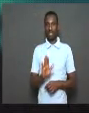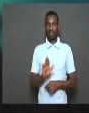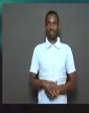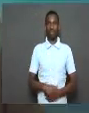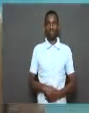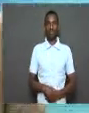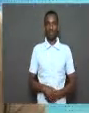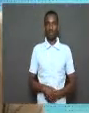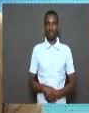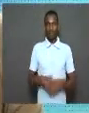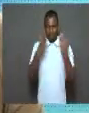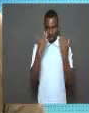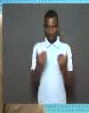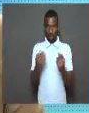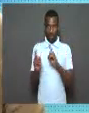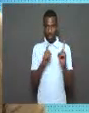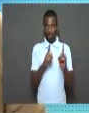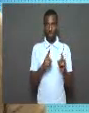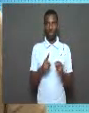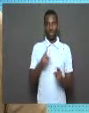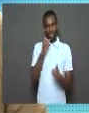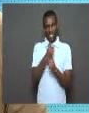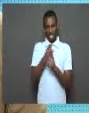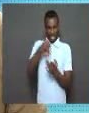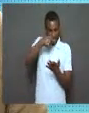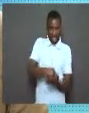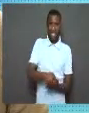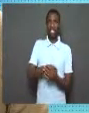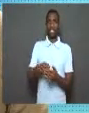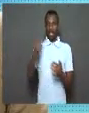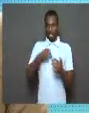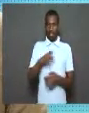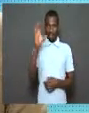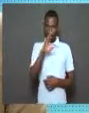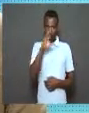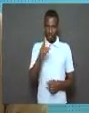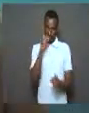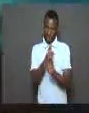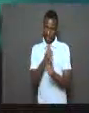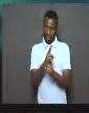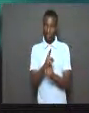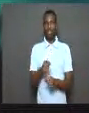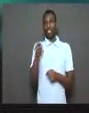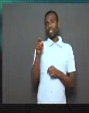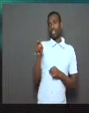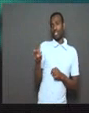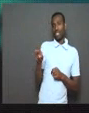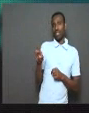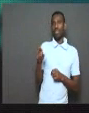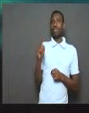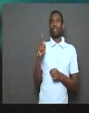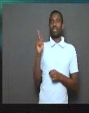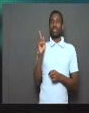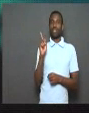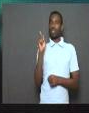gas. Let us make sure we can identify these correctly. Here